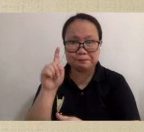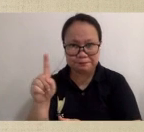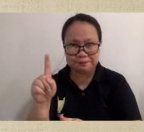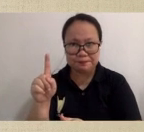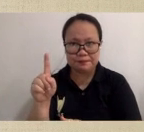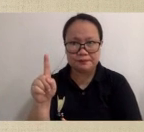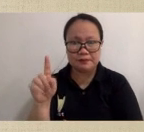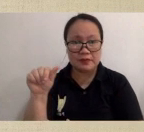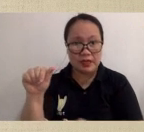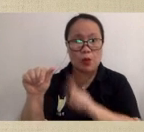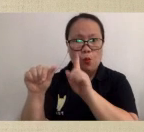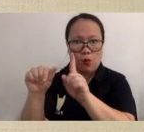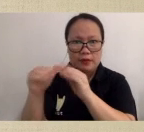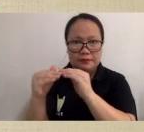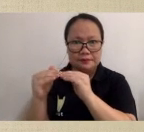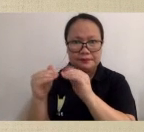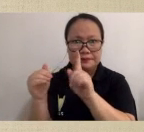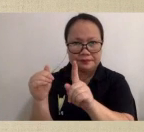1.